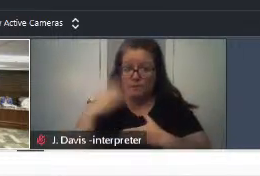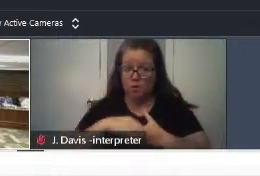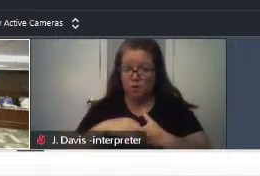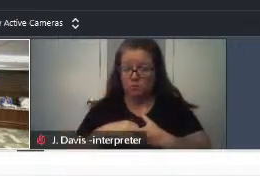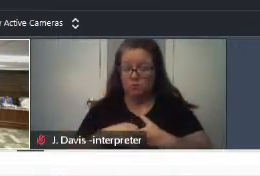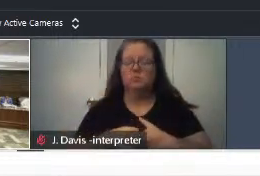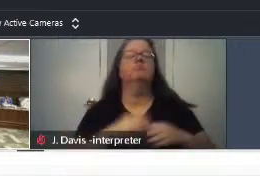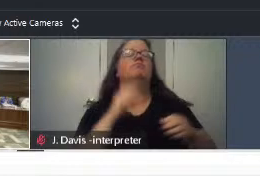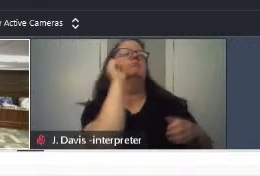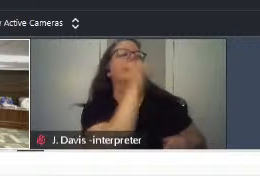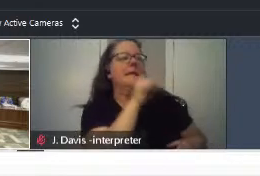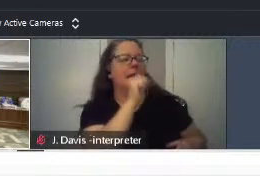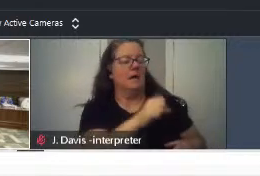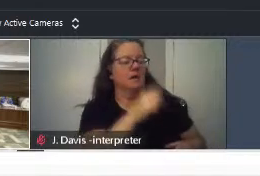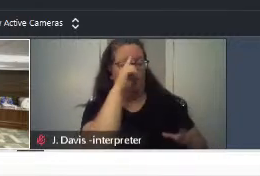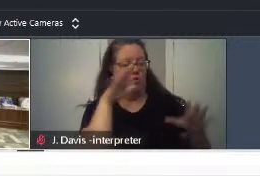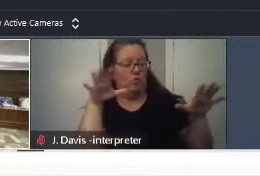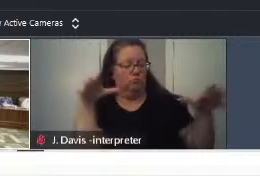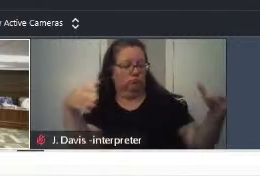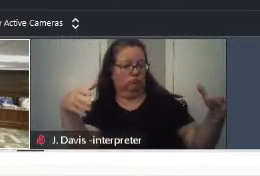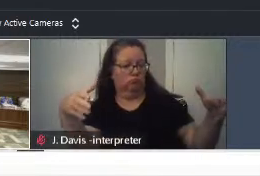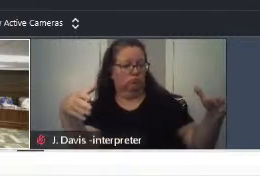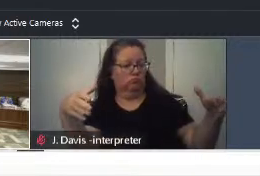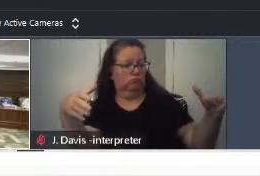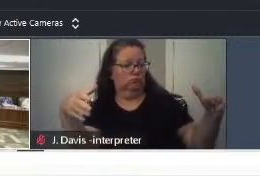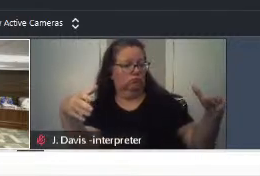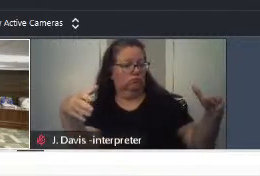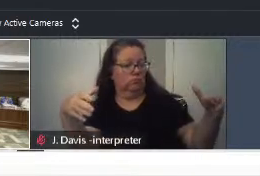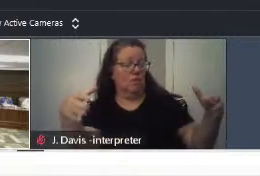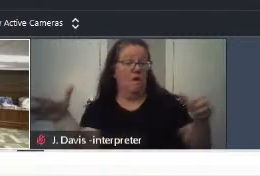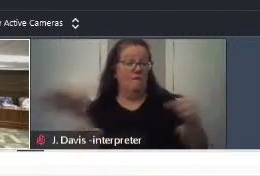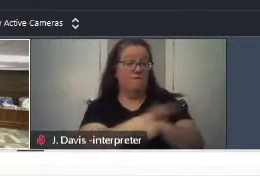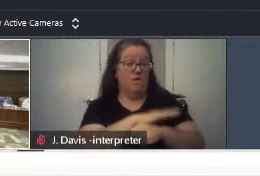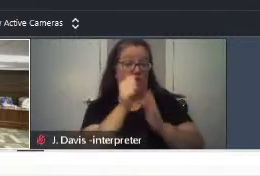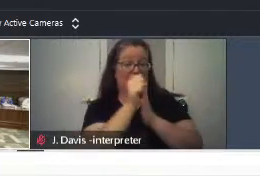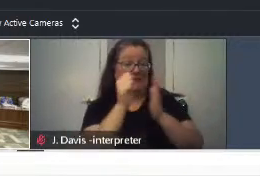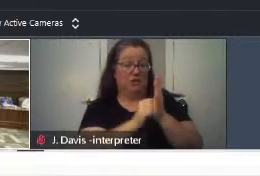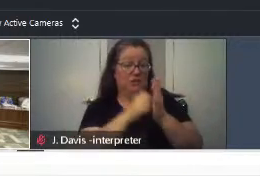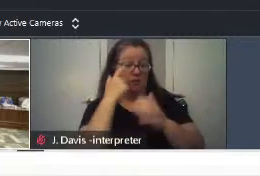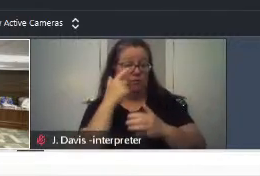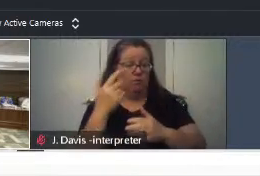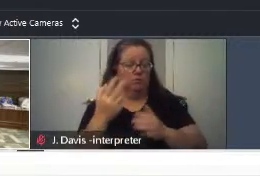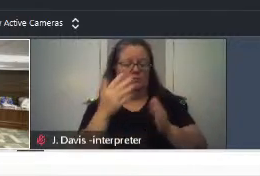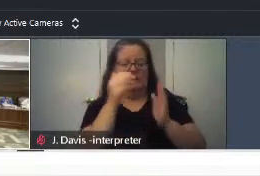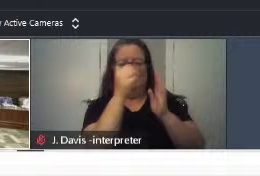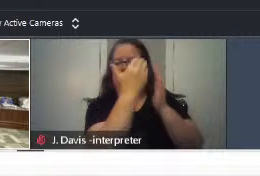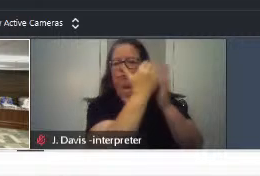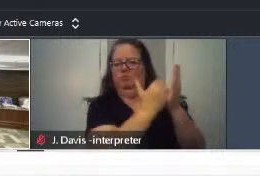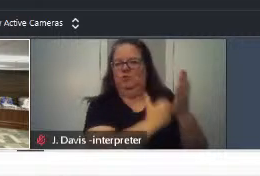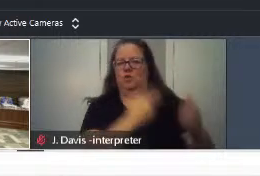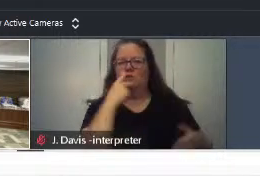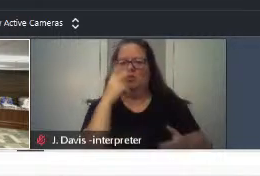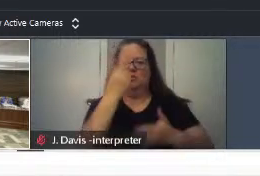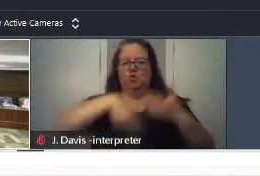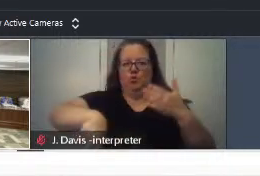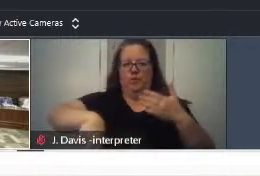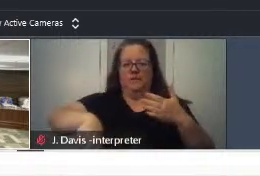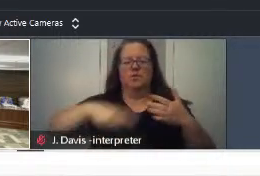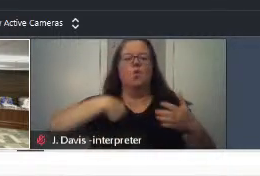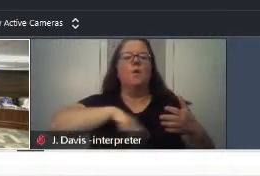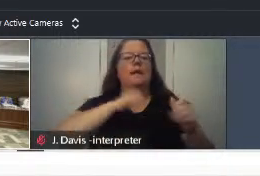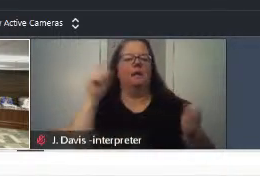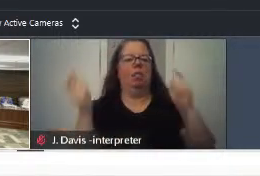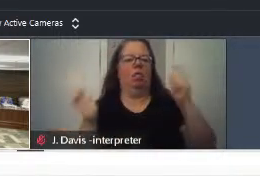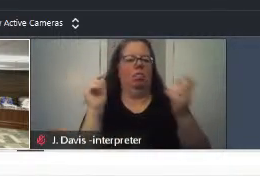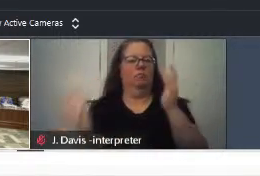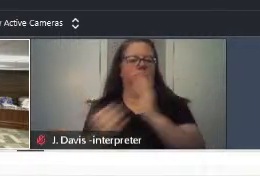Yes, and just for the body, this won't be on full agenda for another 2 weeks. And we can amend or look at some of the language